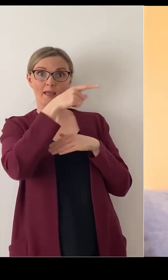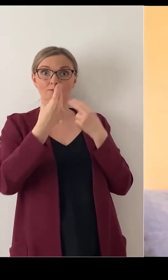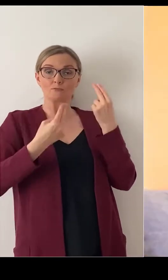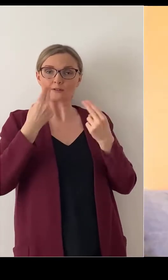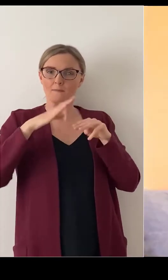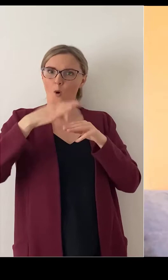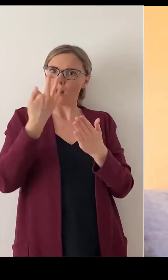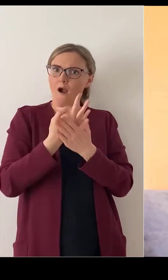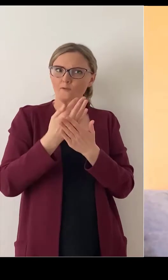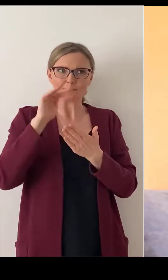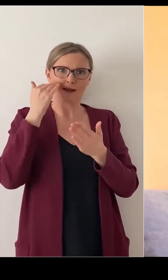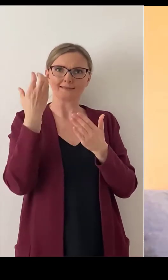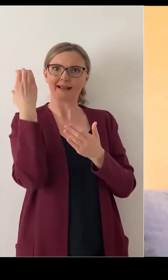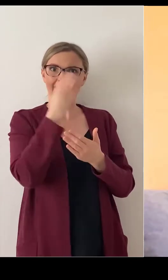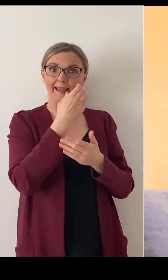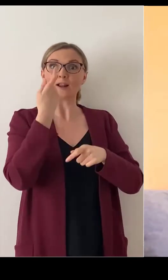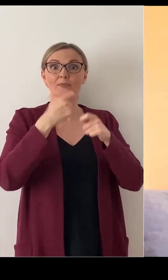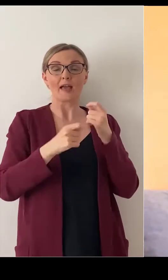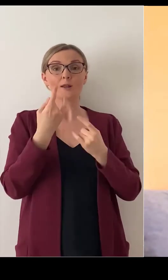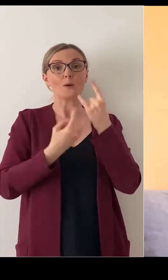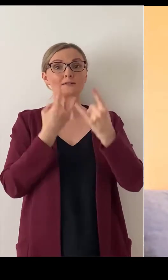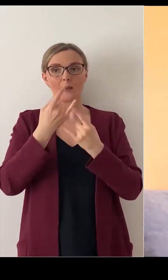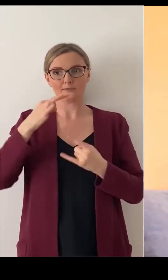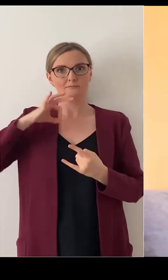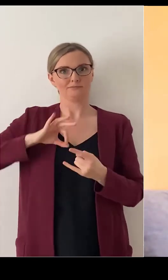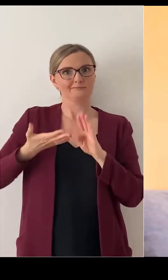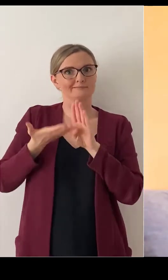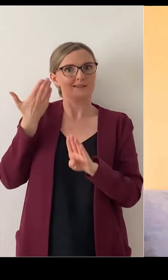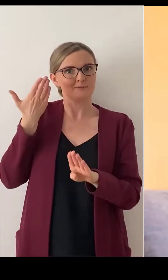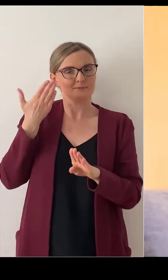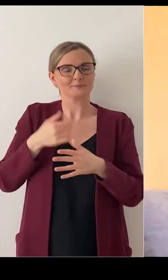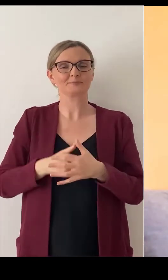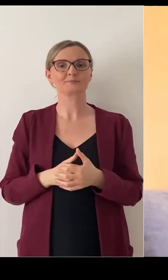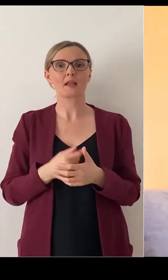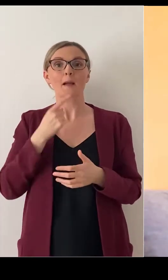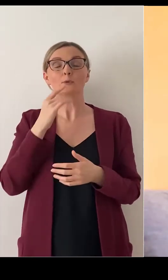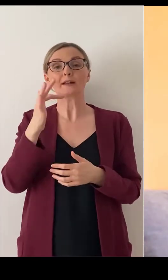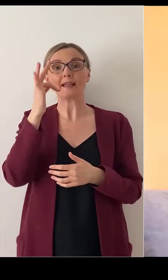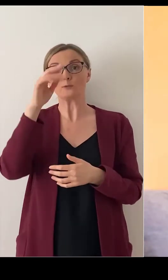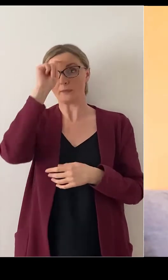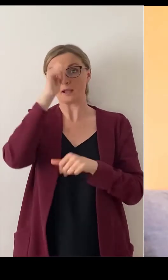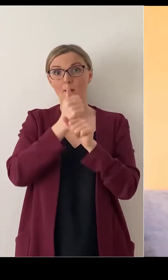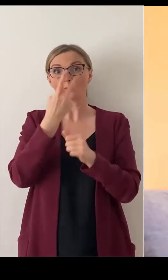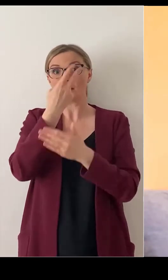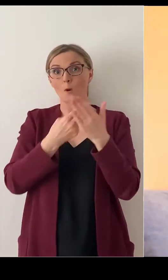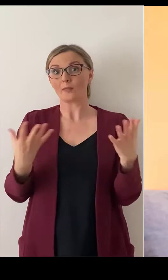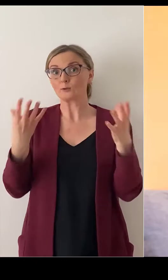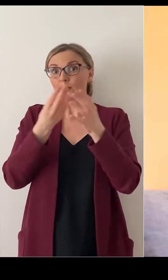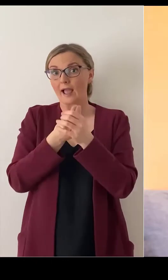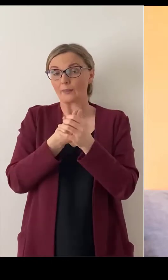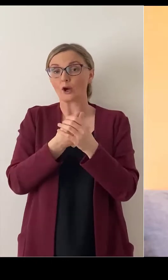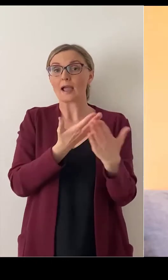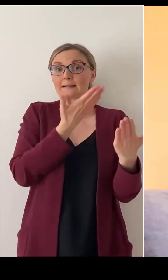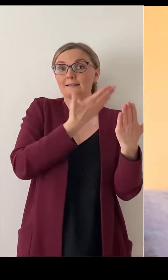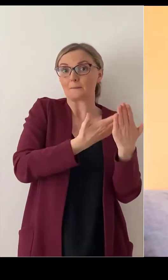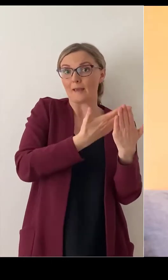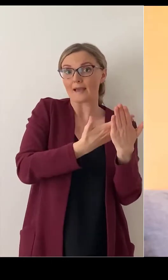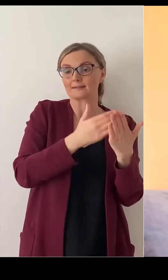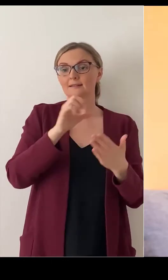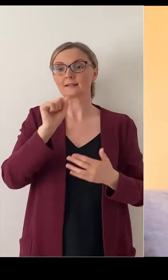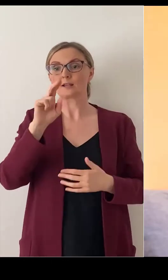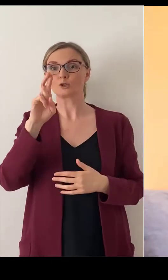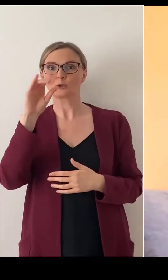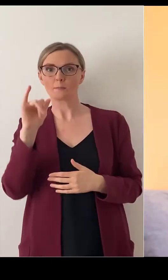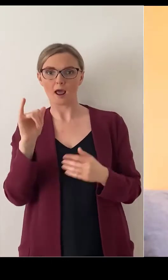restaurant. And we're going to bring the demand and supply together in order to see what wage rate